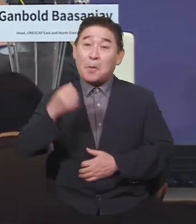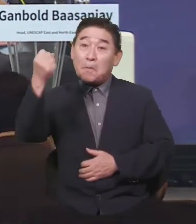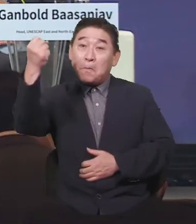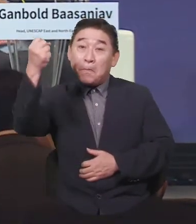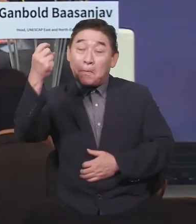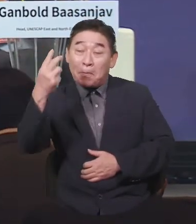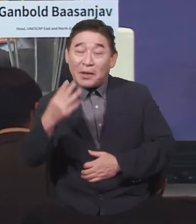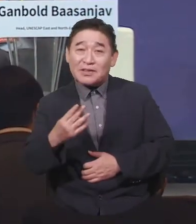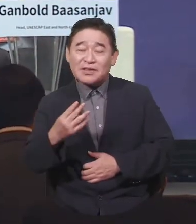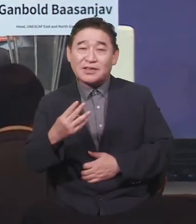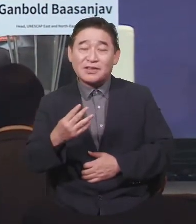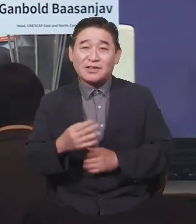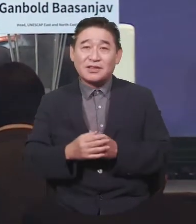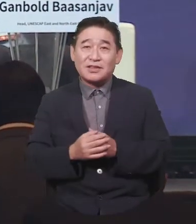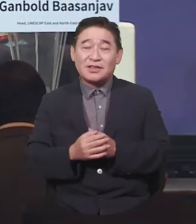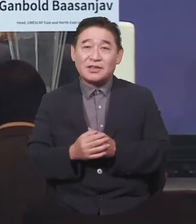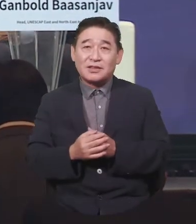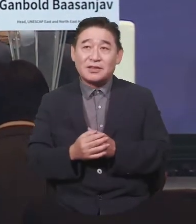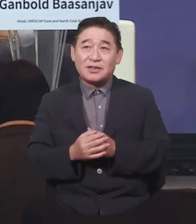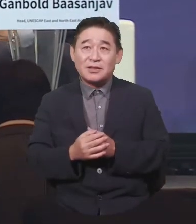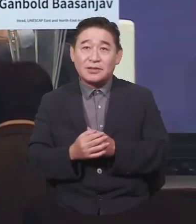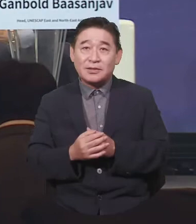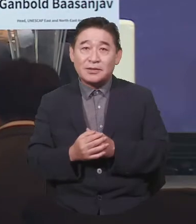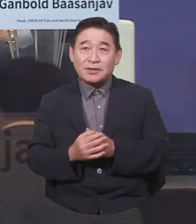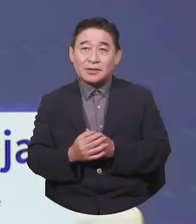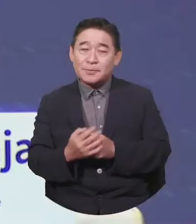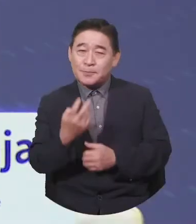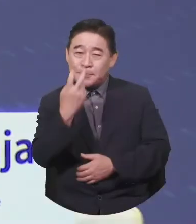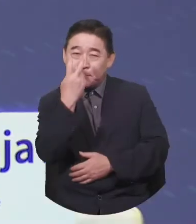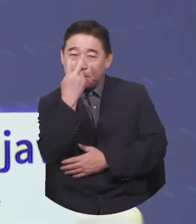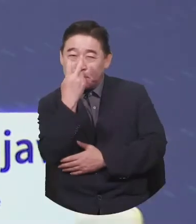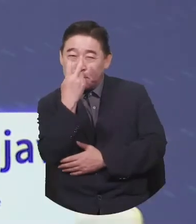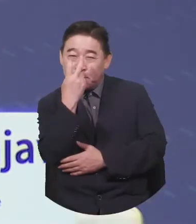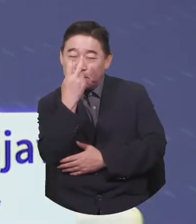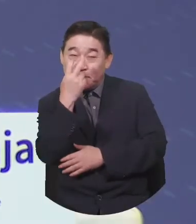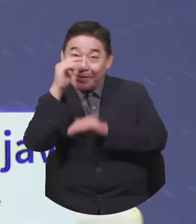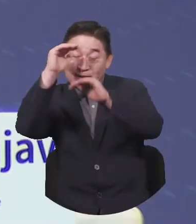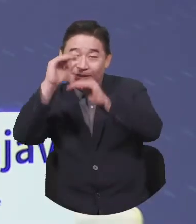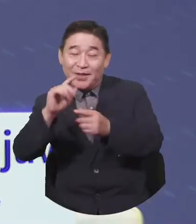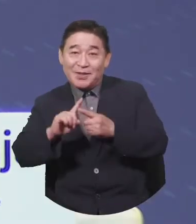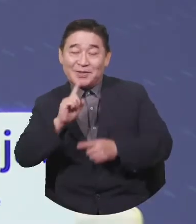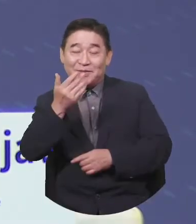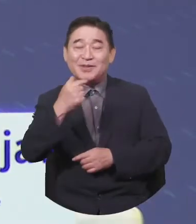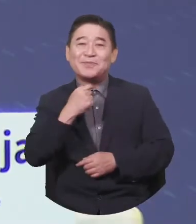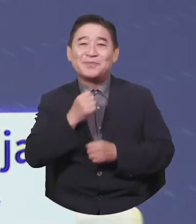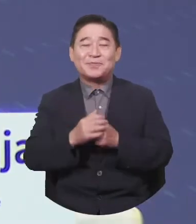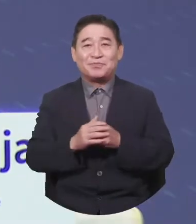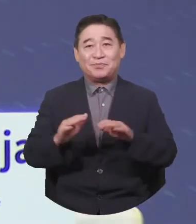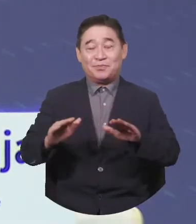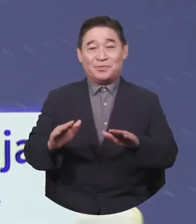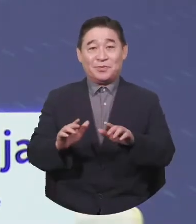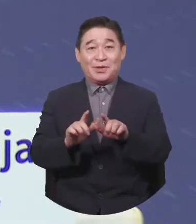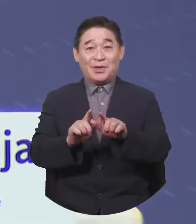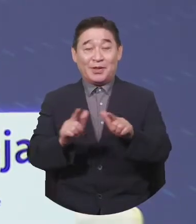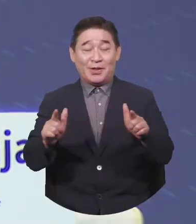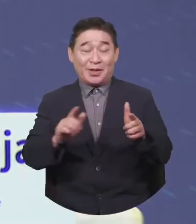from the discussions we just had over the course of today's sessions.